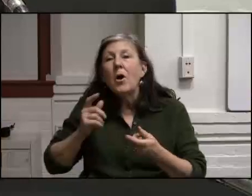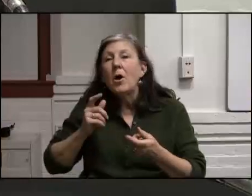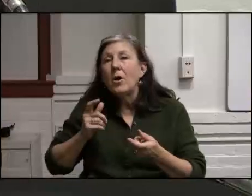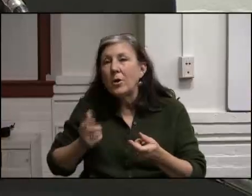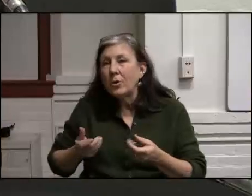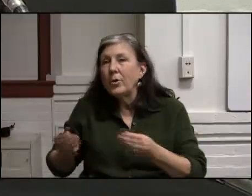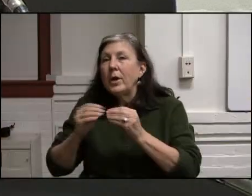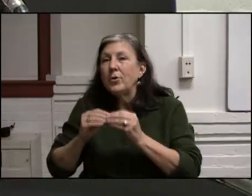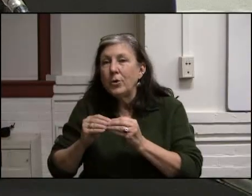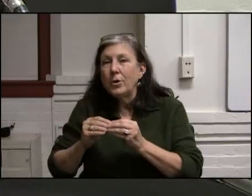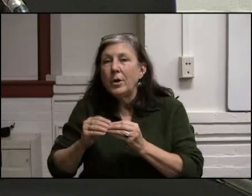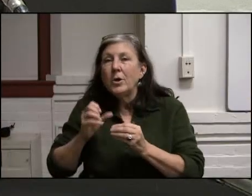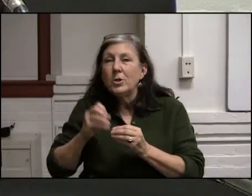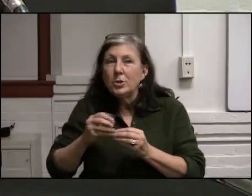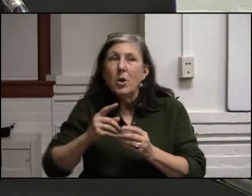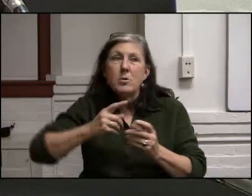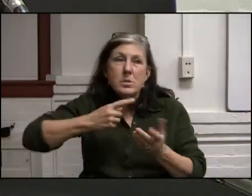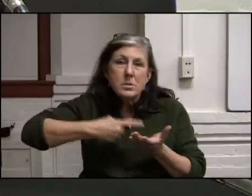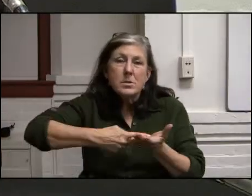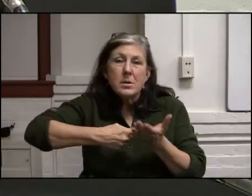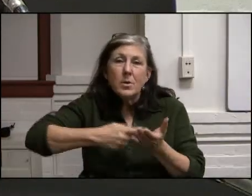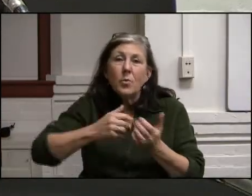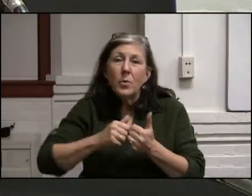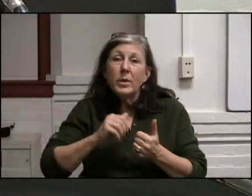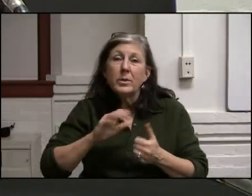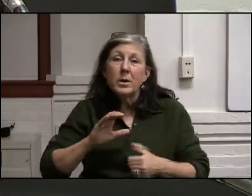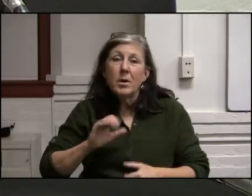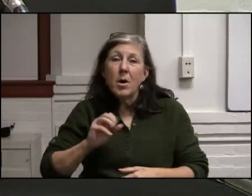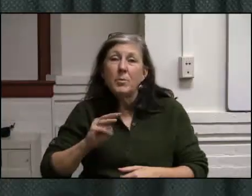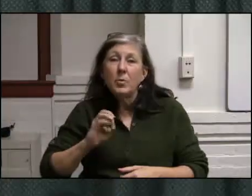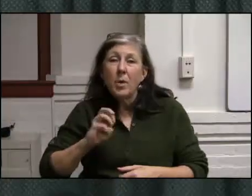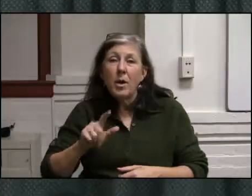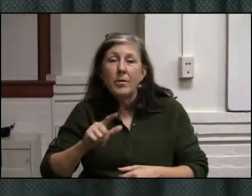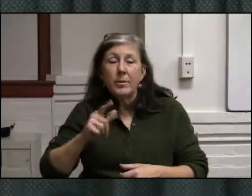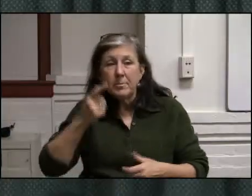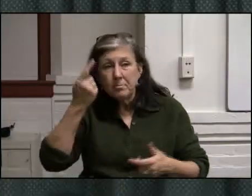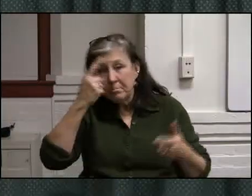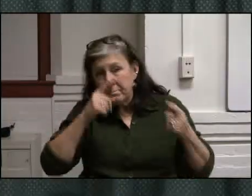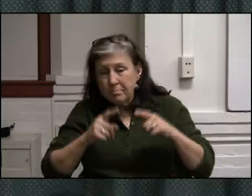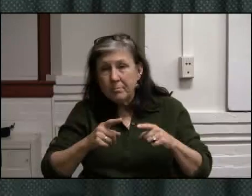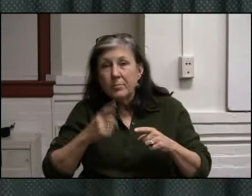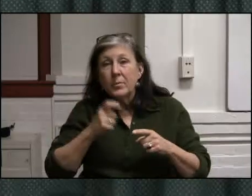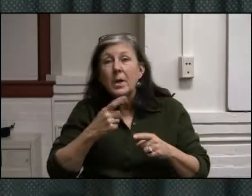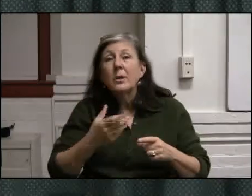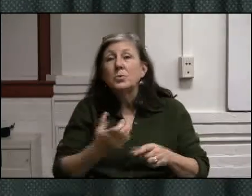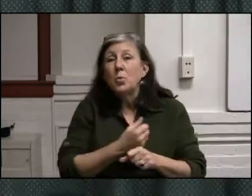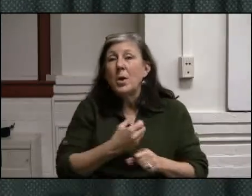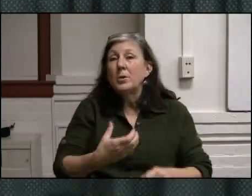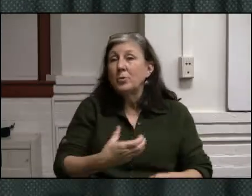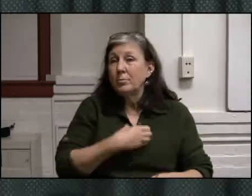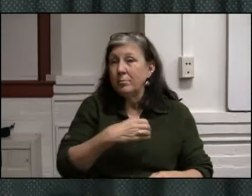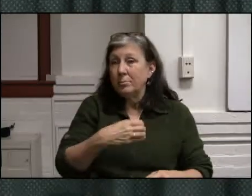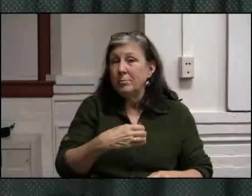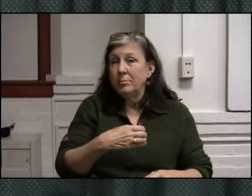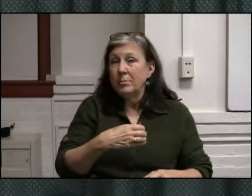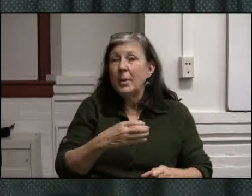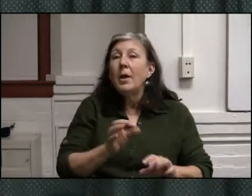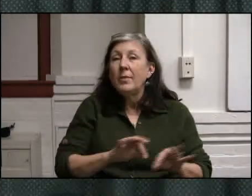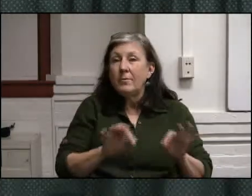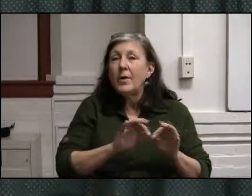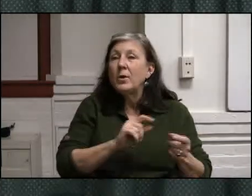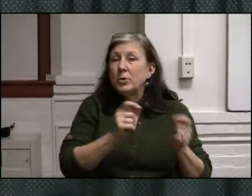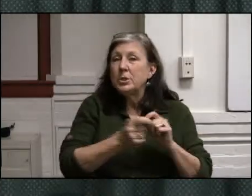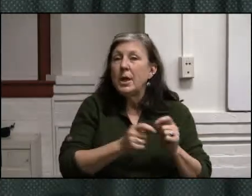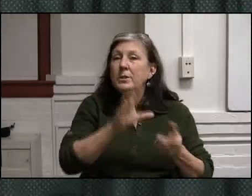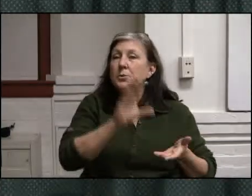with Commonwealth where the resolution of the matter was that because they won their grievance, the value is changed to